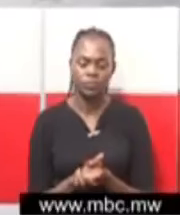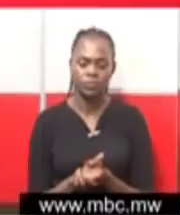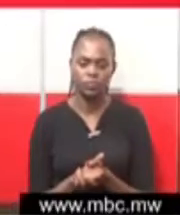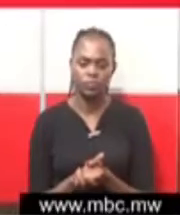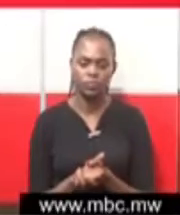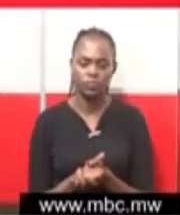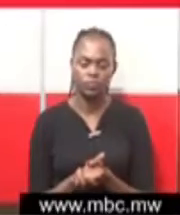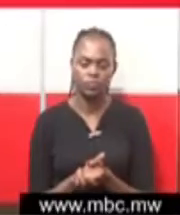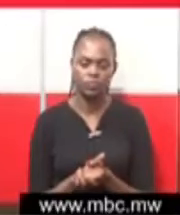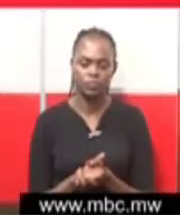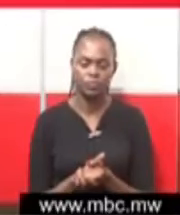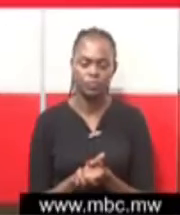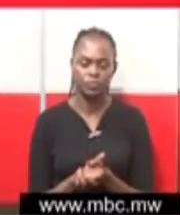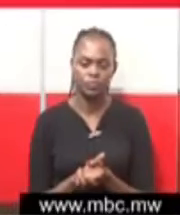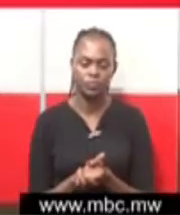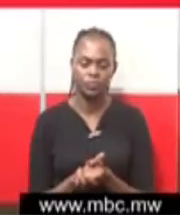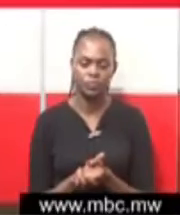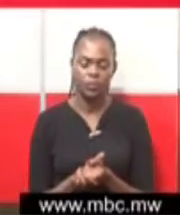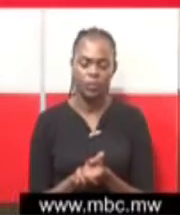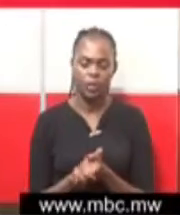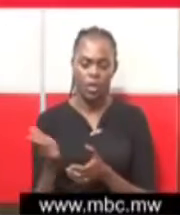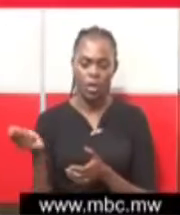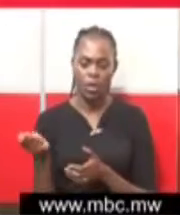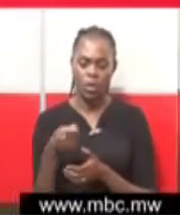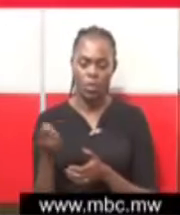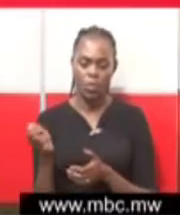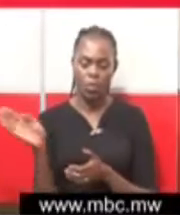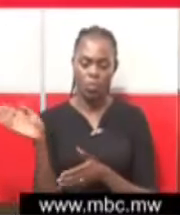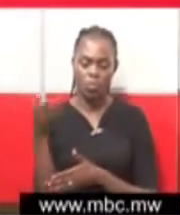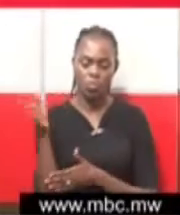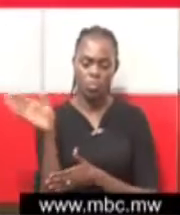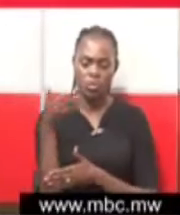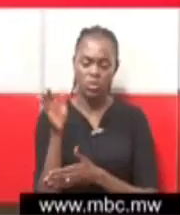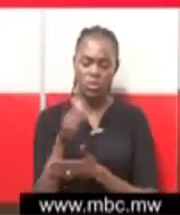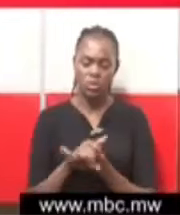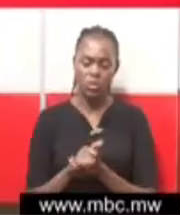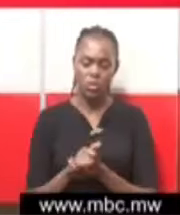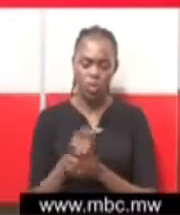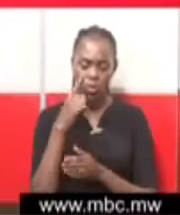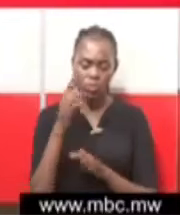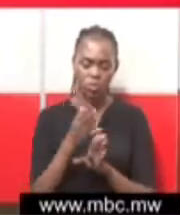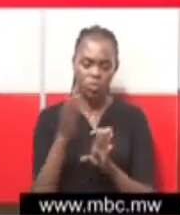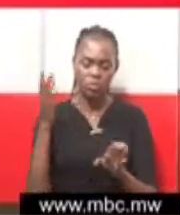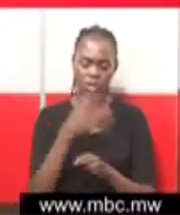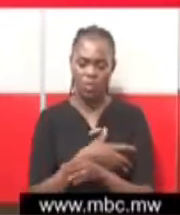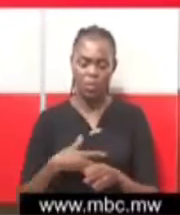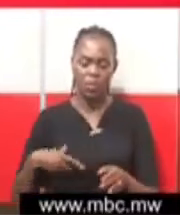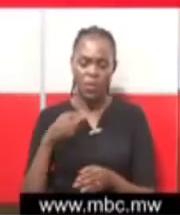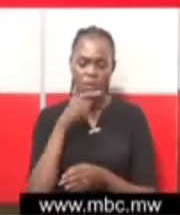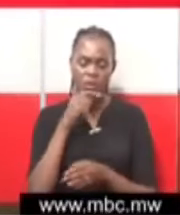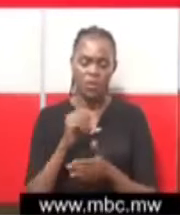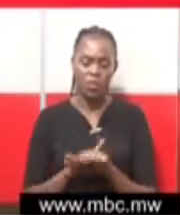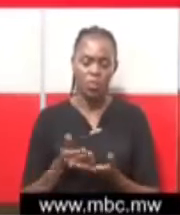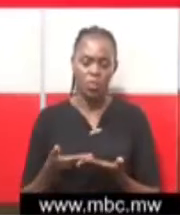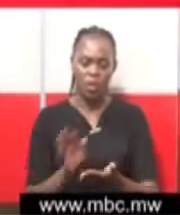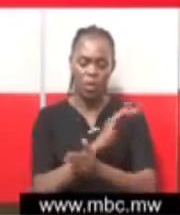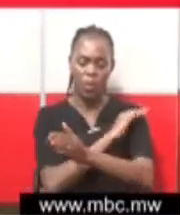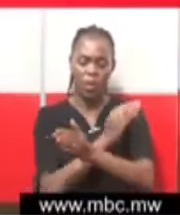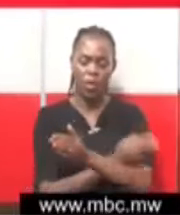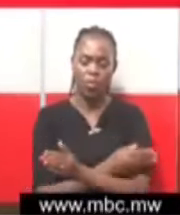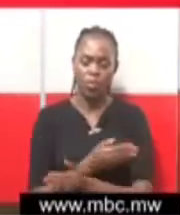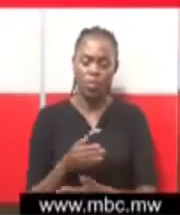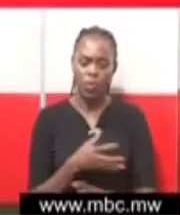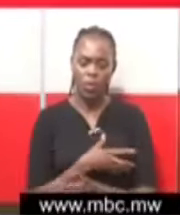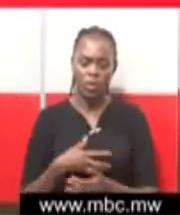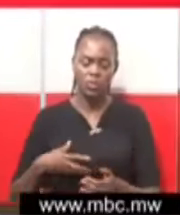Mozambique. The Ministry of Gender has launched a strategy on national political empowerment for women. Minister